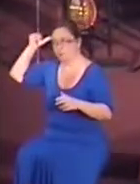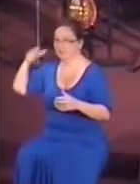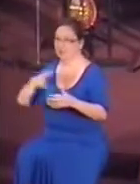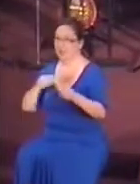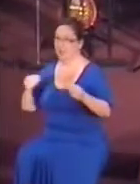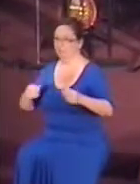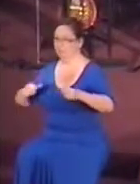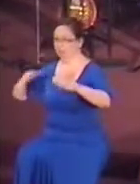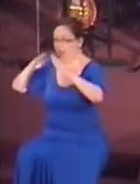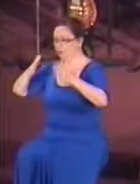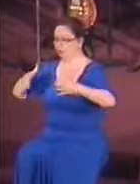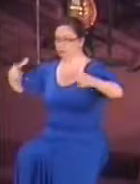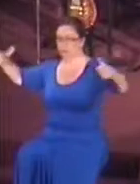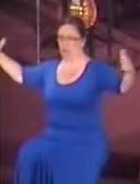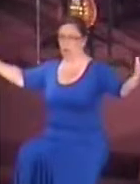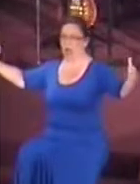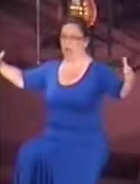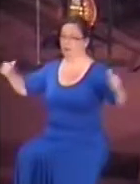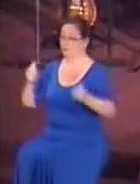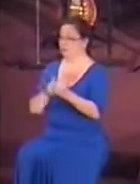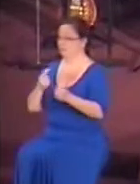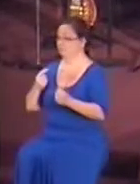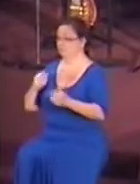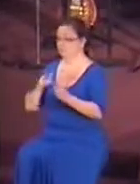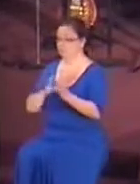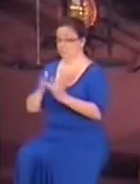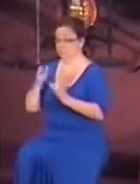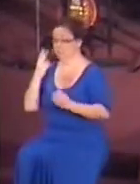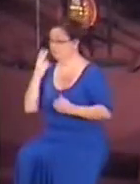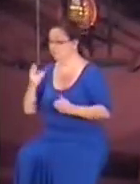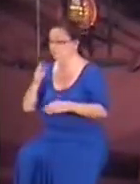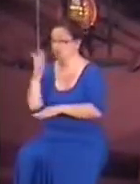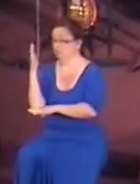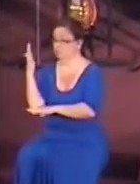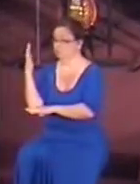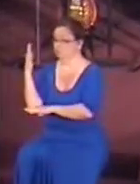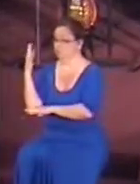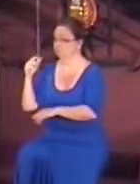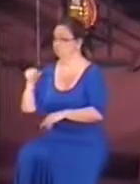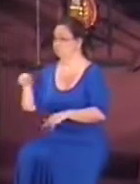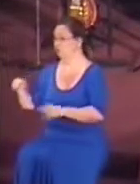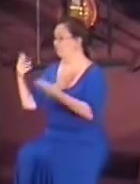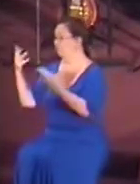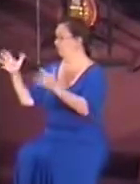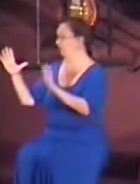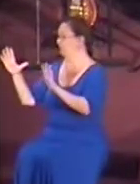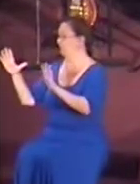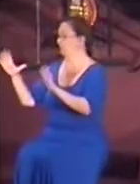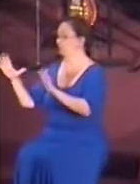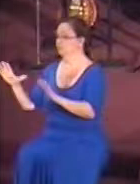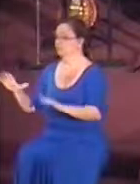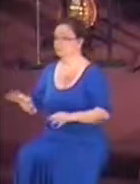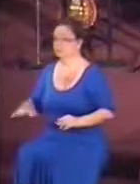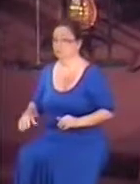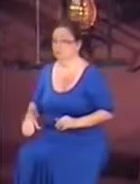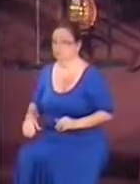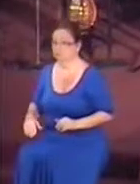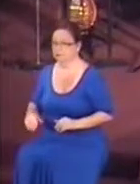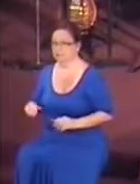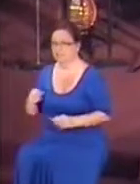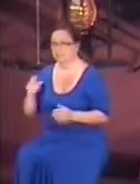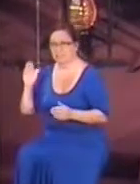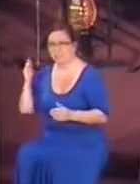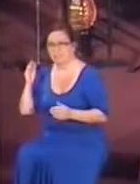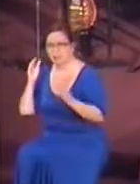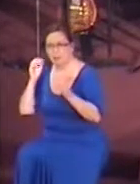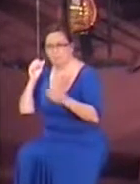Israel. And yet Jesus looks at this fig tree and says, "Israel is finished." And so it almost seems impossible in